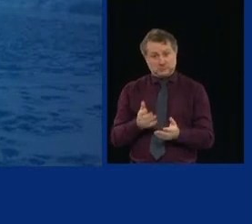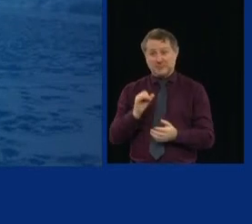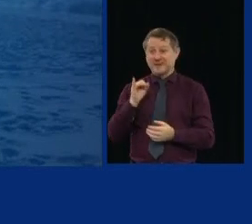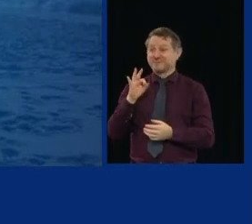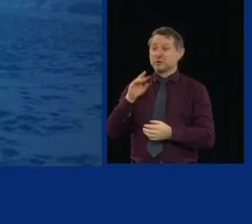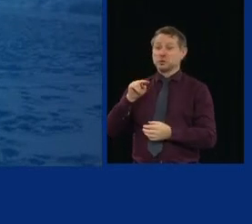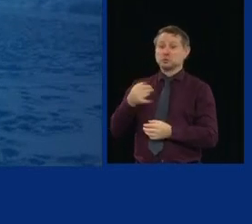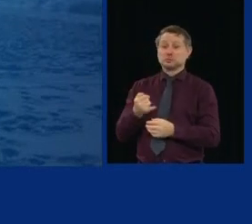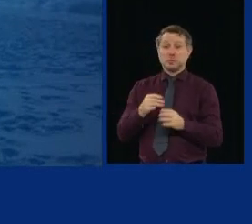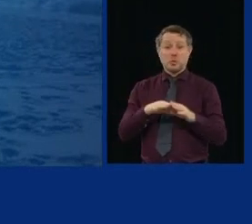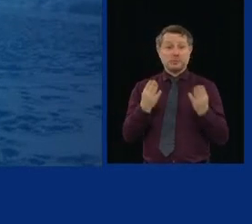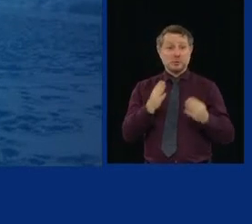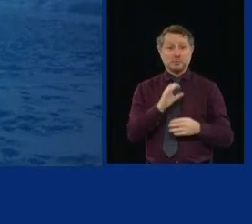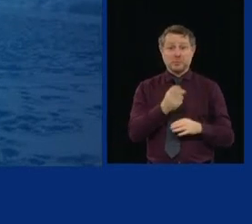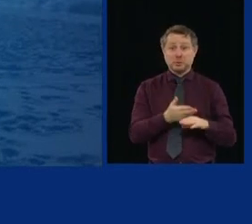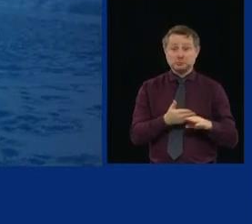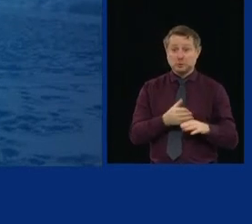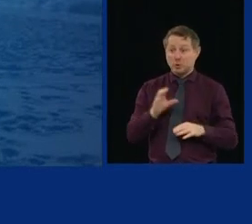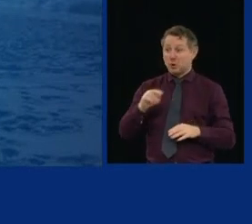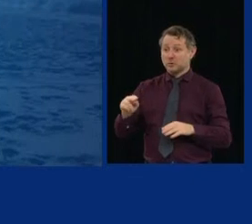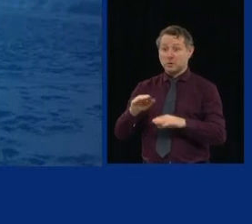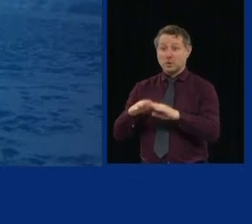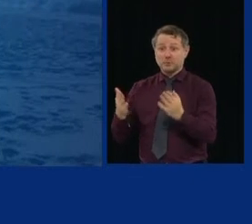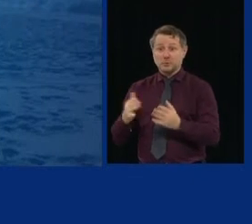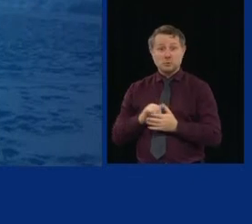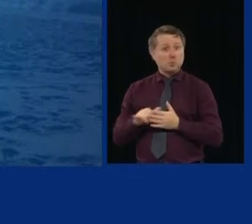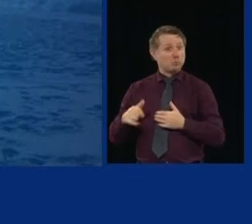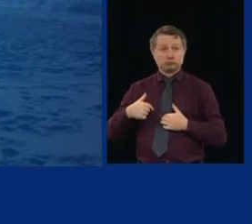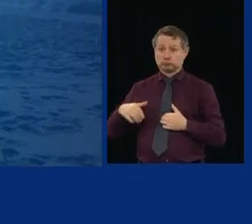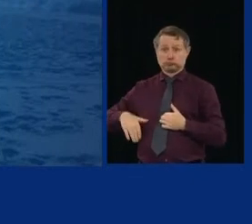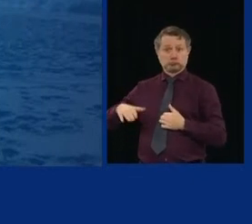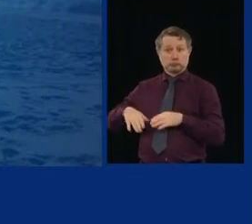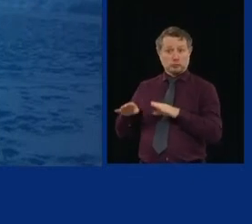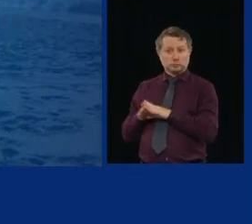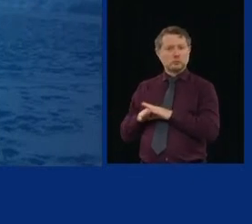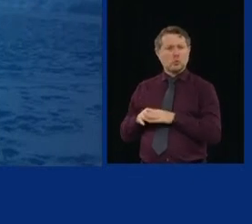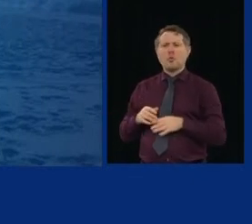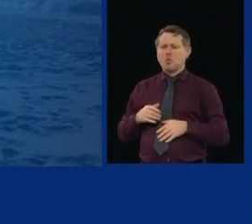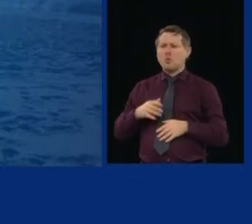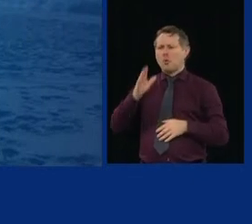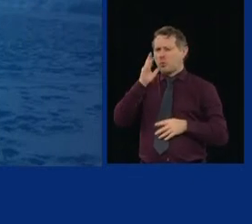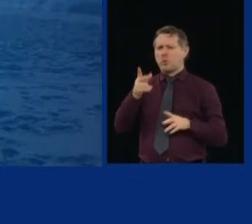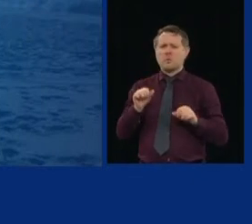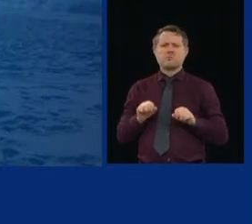beaches and we didn't open beaches, you would see a flood of people to Connecticut and New Jersey.